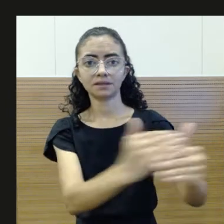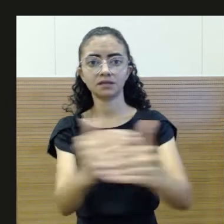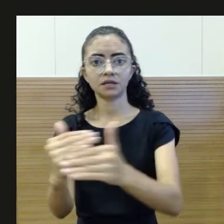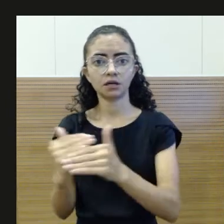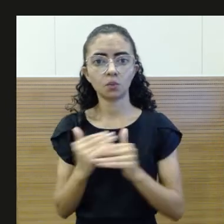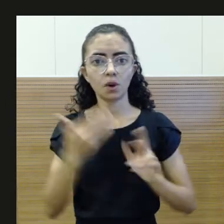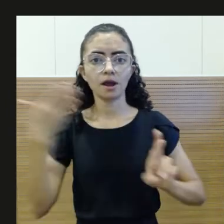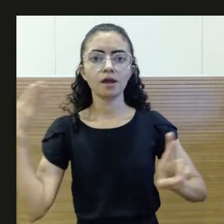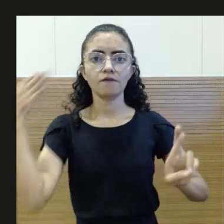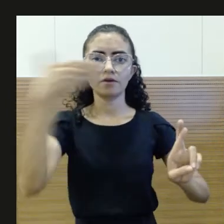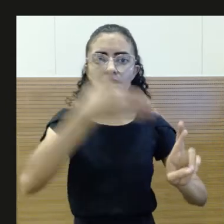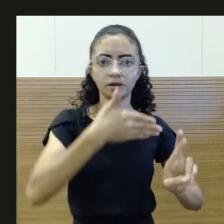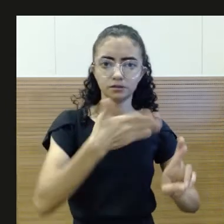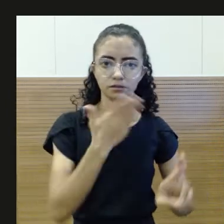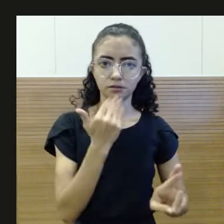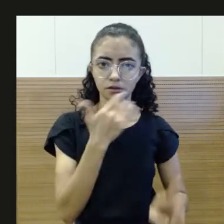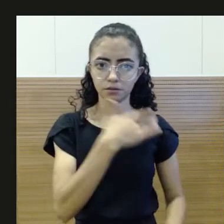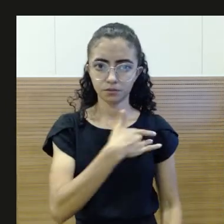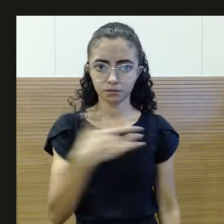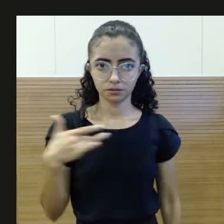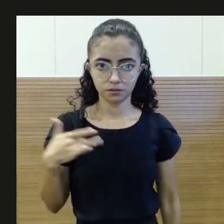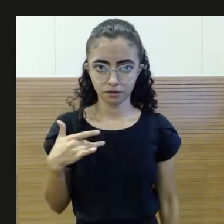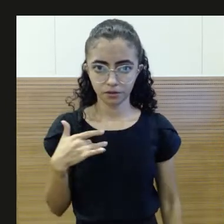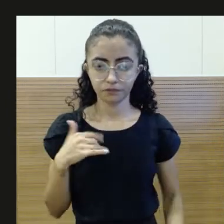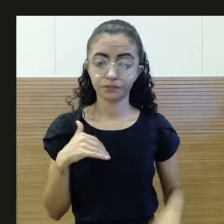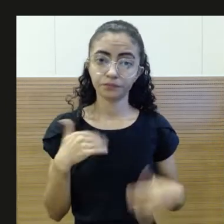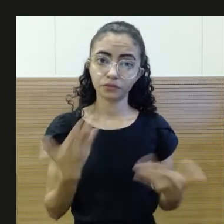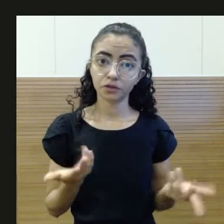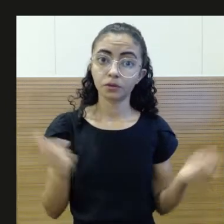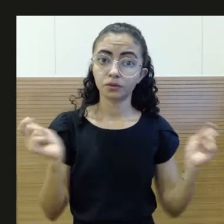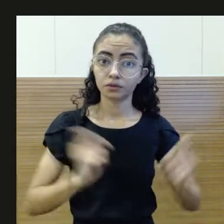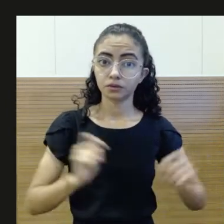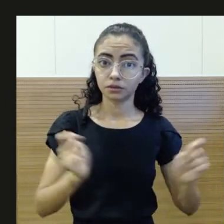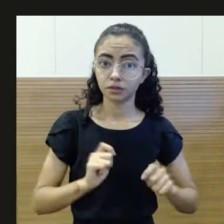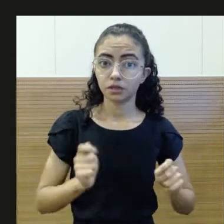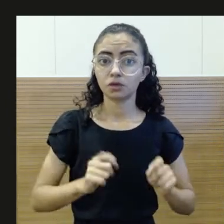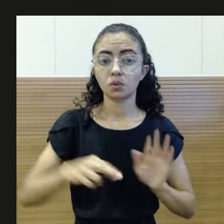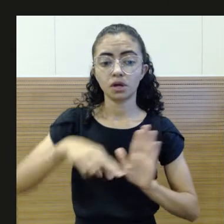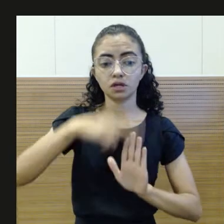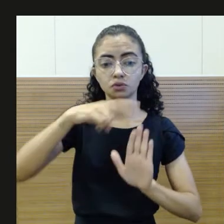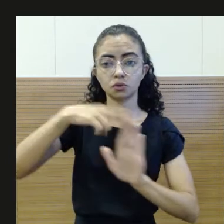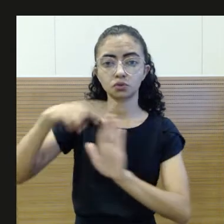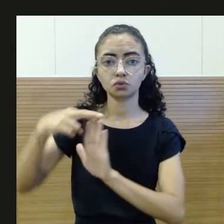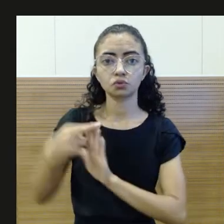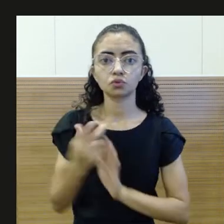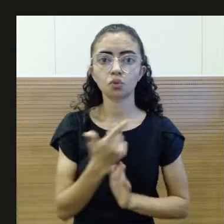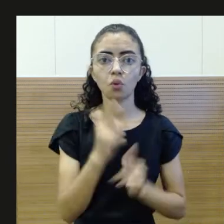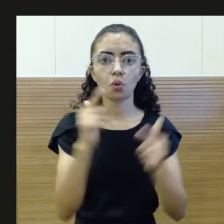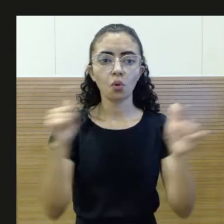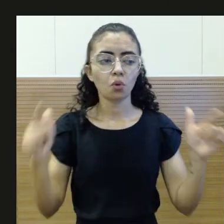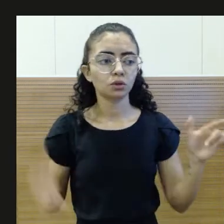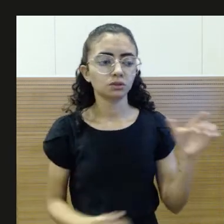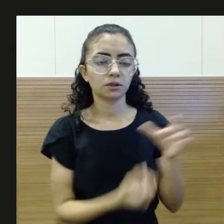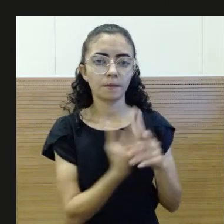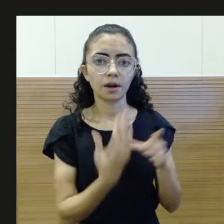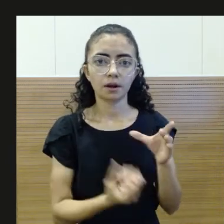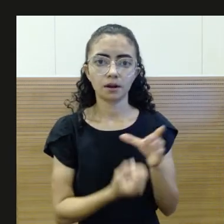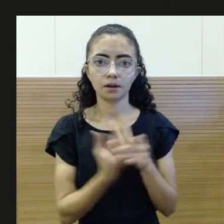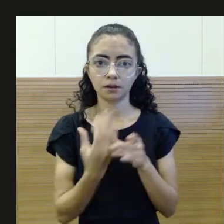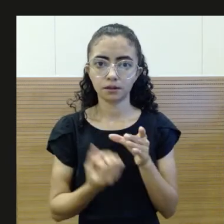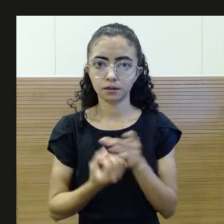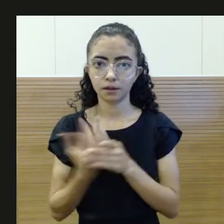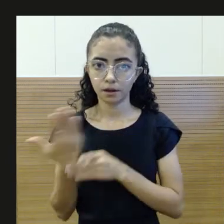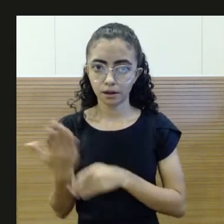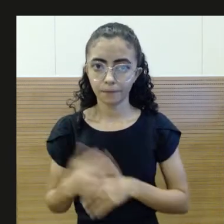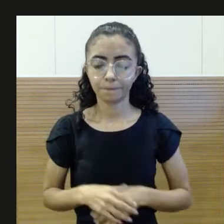level of processing, but we've taken the level and in terms of implementation. And when